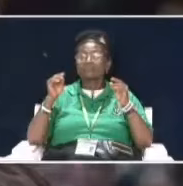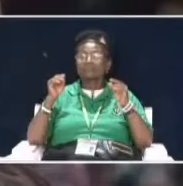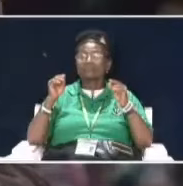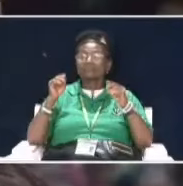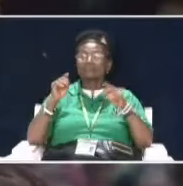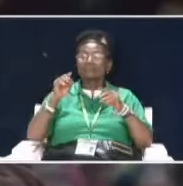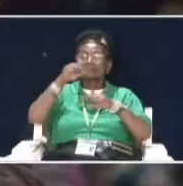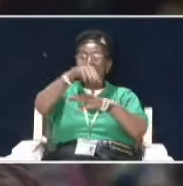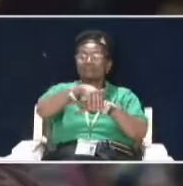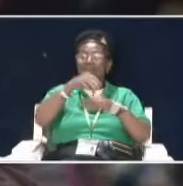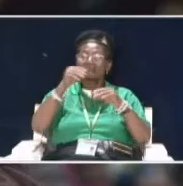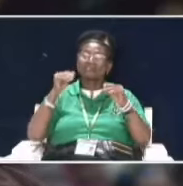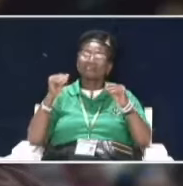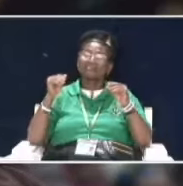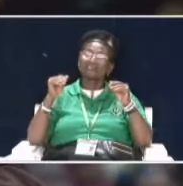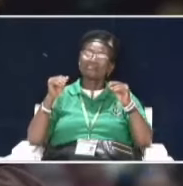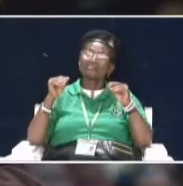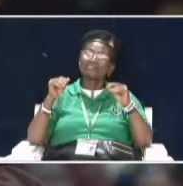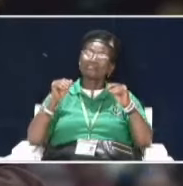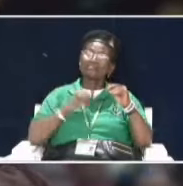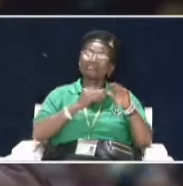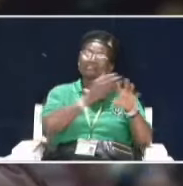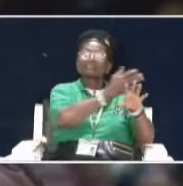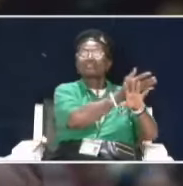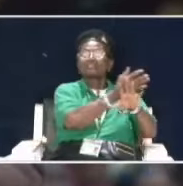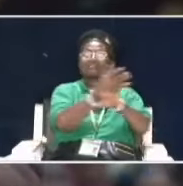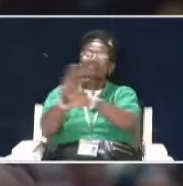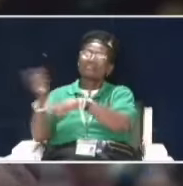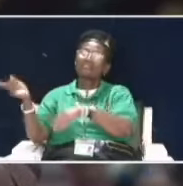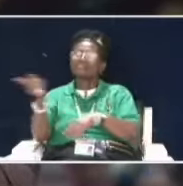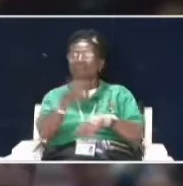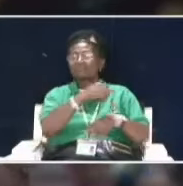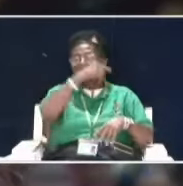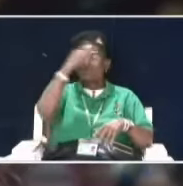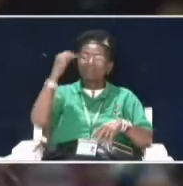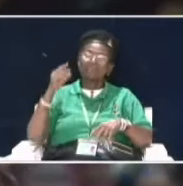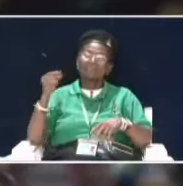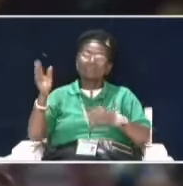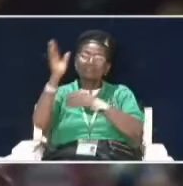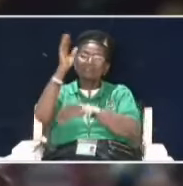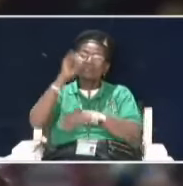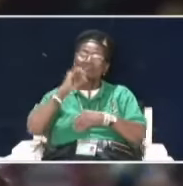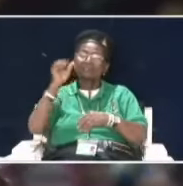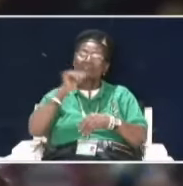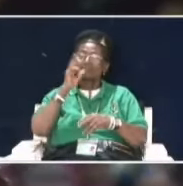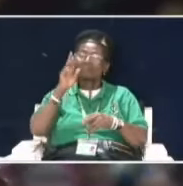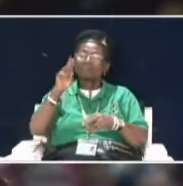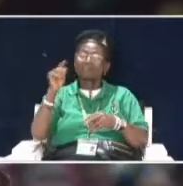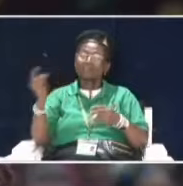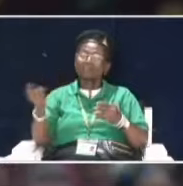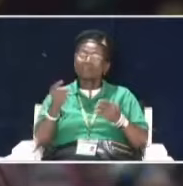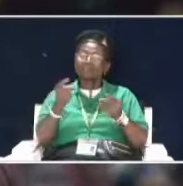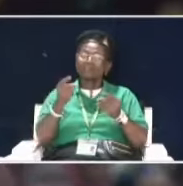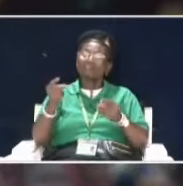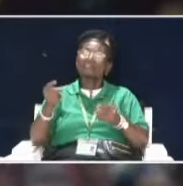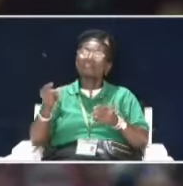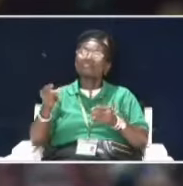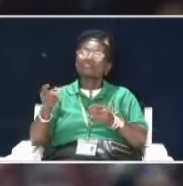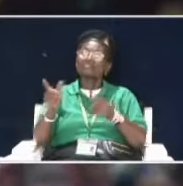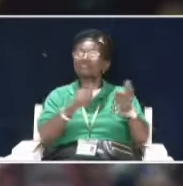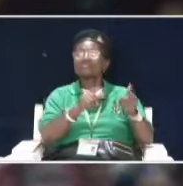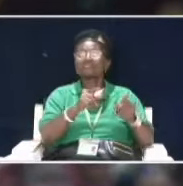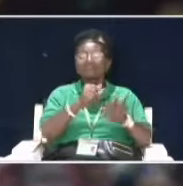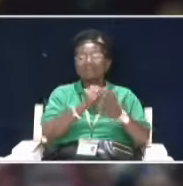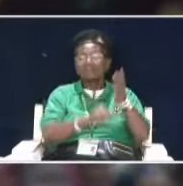Tonight, I beg you, because God is not relocating you for fun. He's relocating